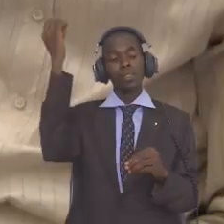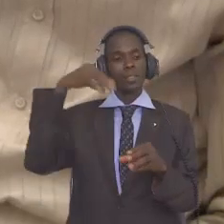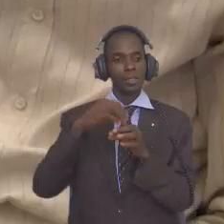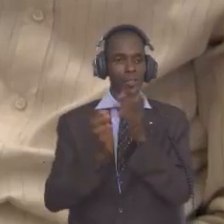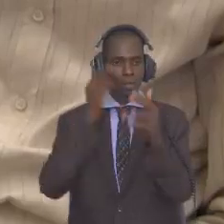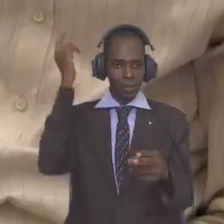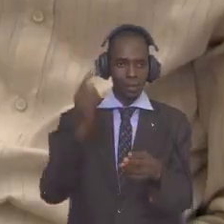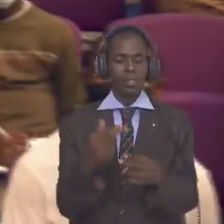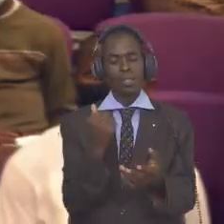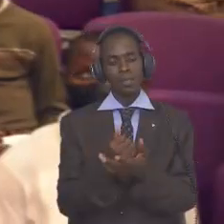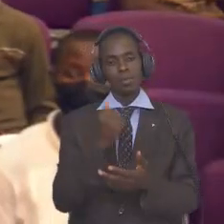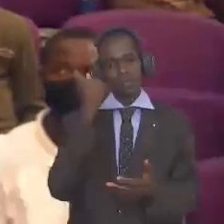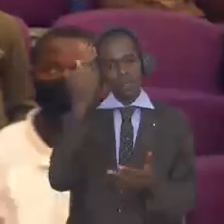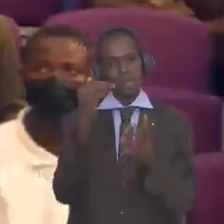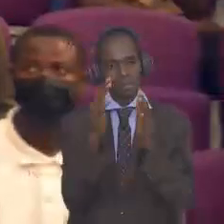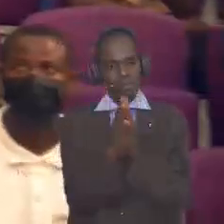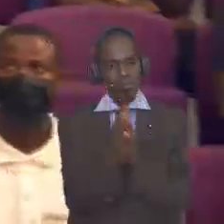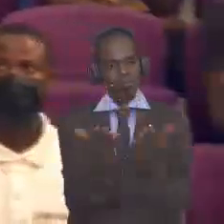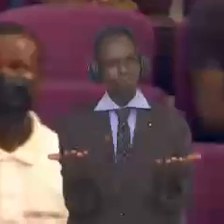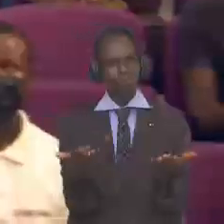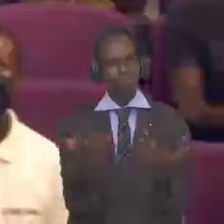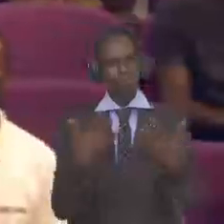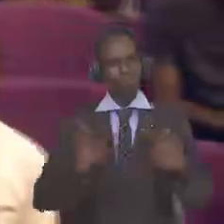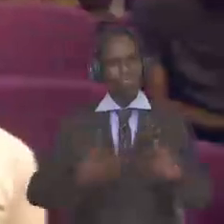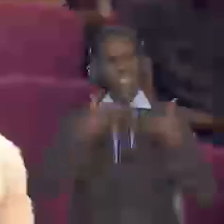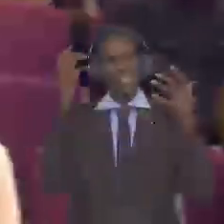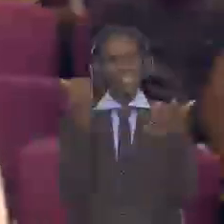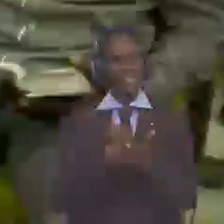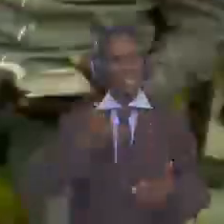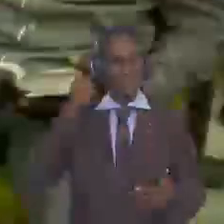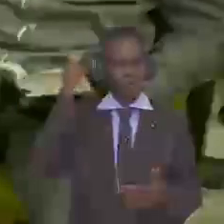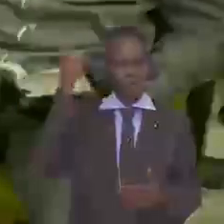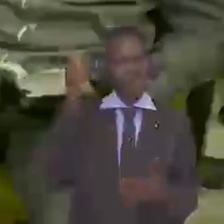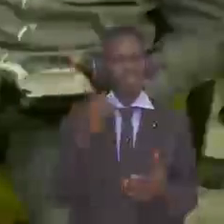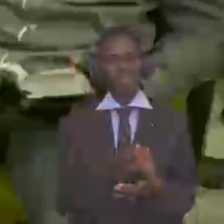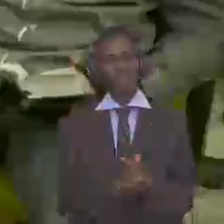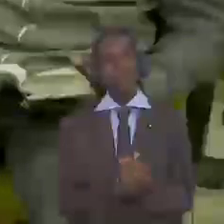Jesus' name. I'm waiting for a good amen. Amen.